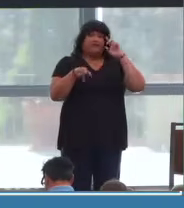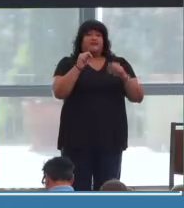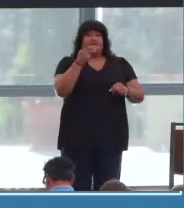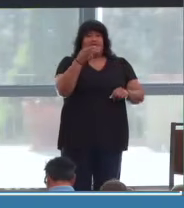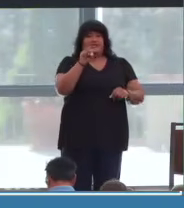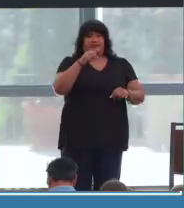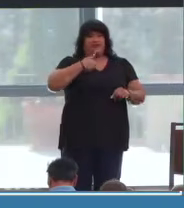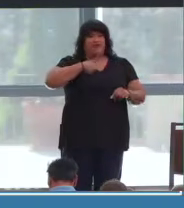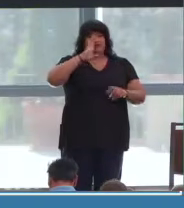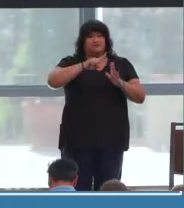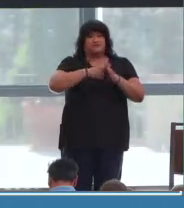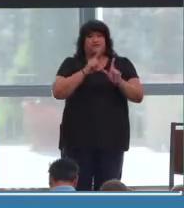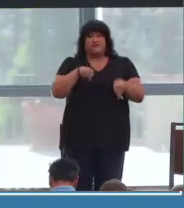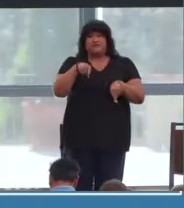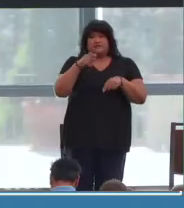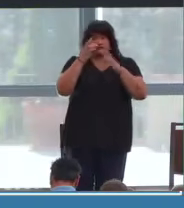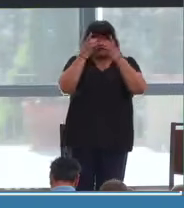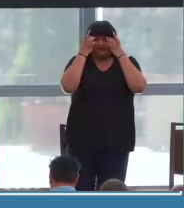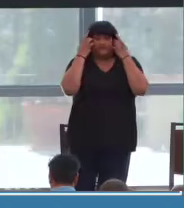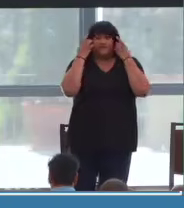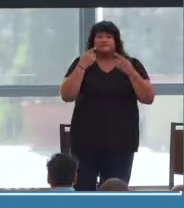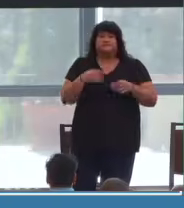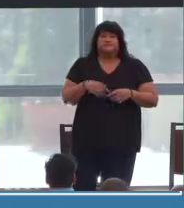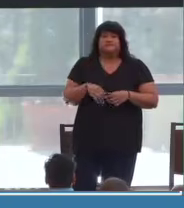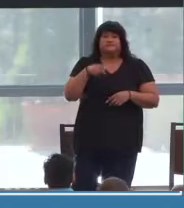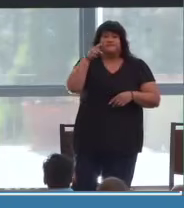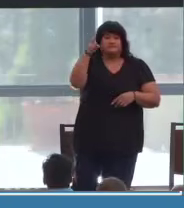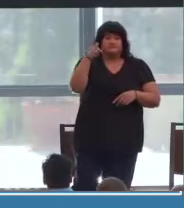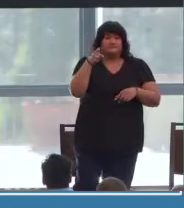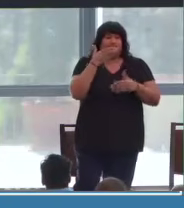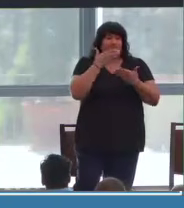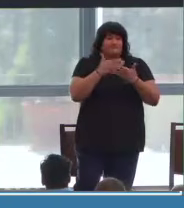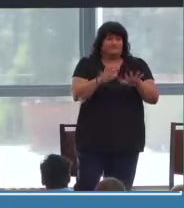will start to answer them. Thank you.